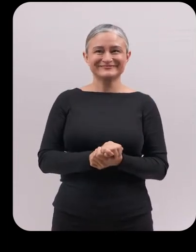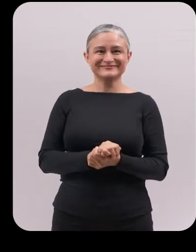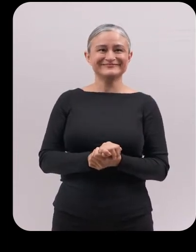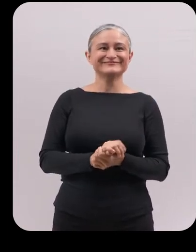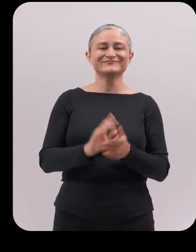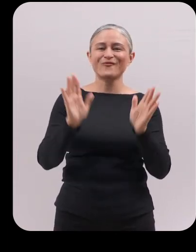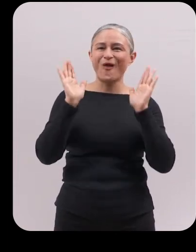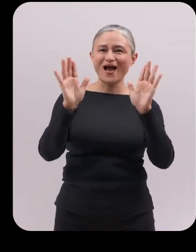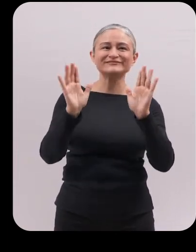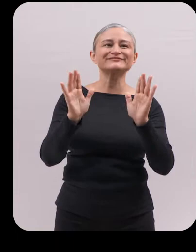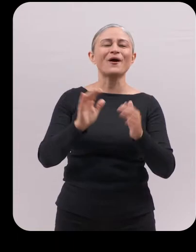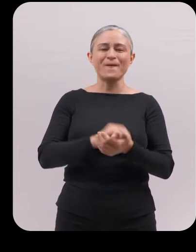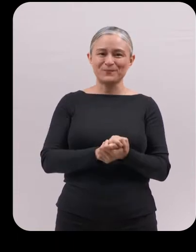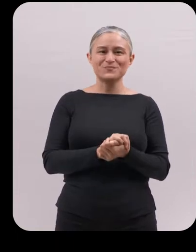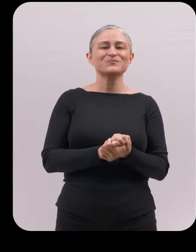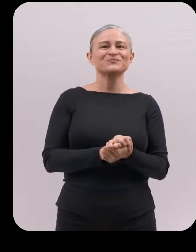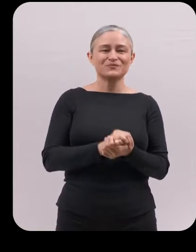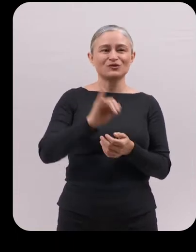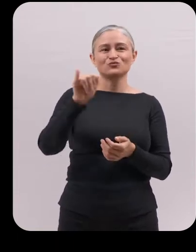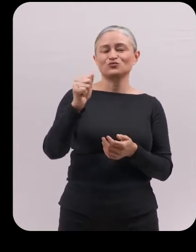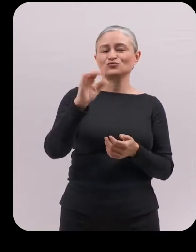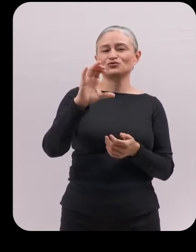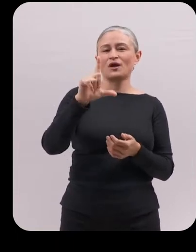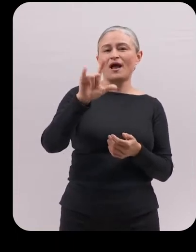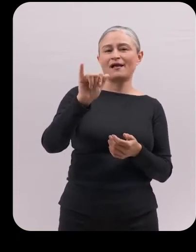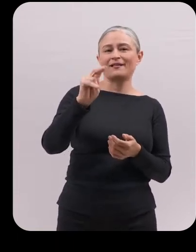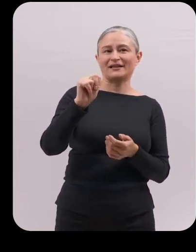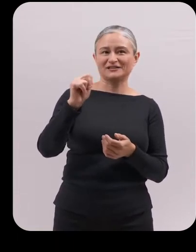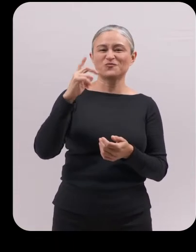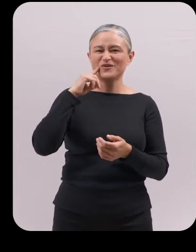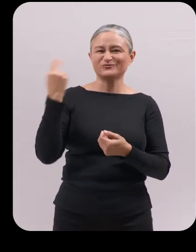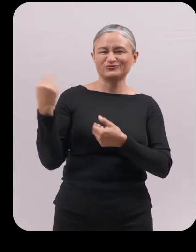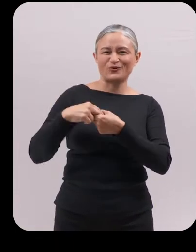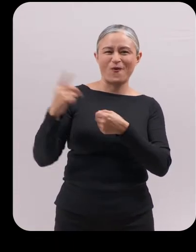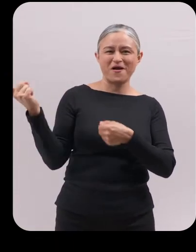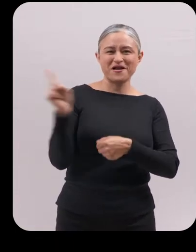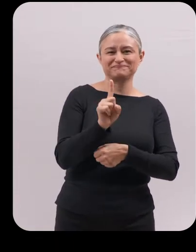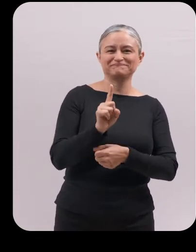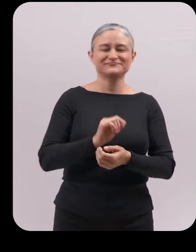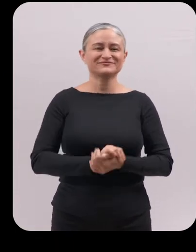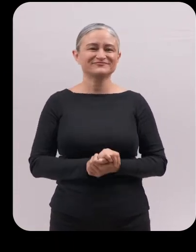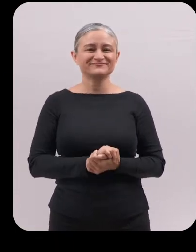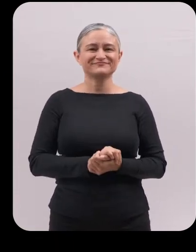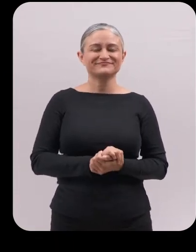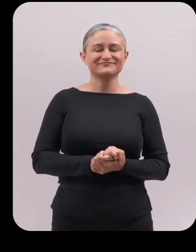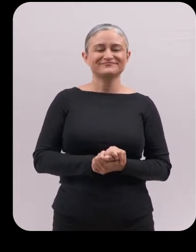Okay, awesome. Jacqueline, come join us.